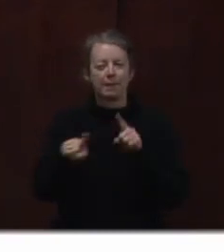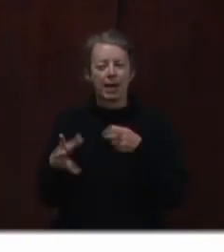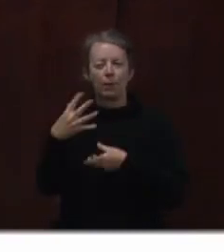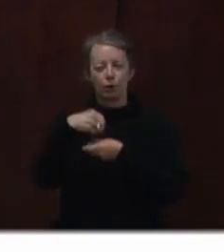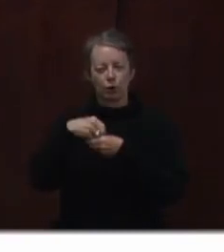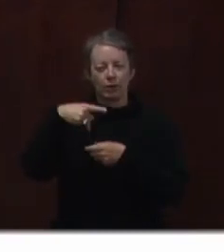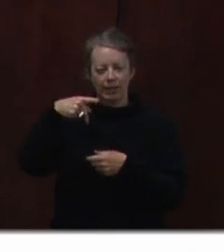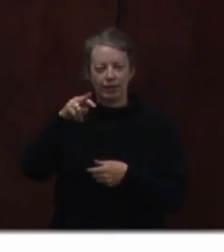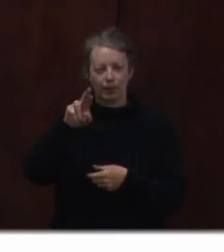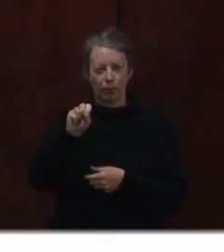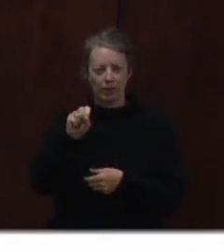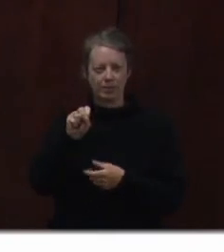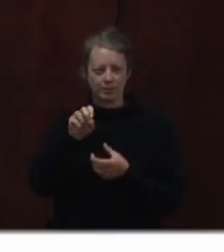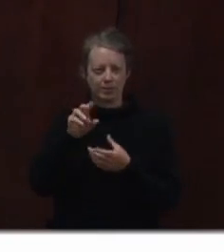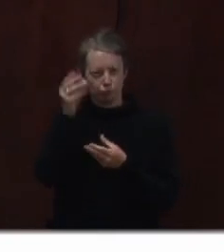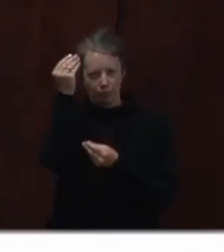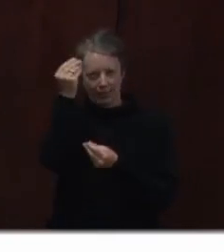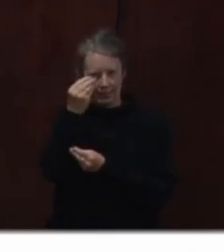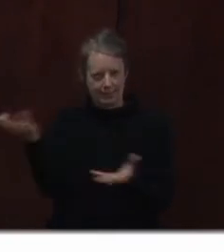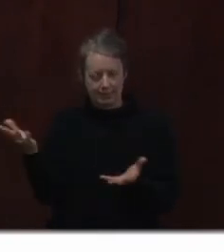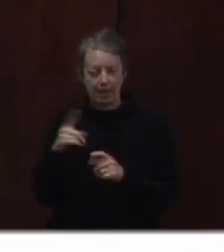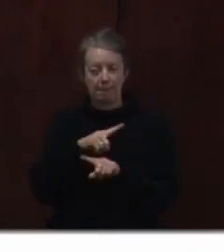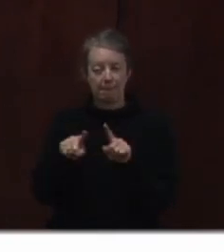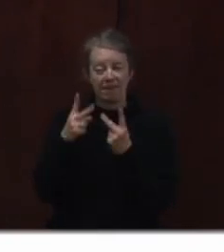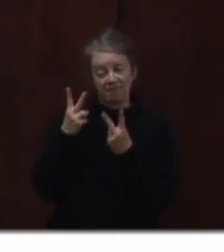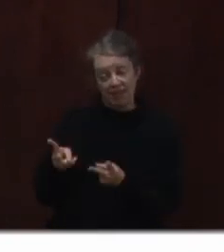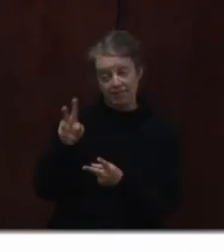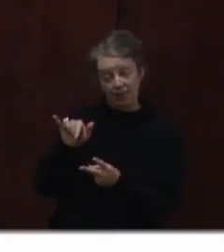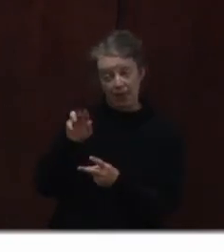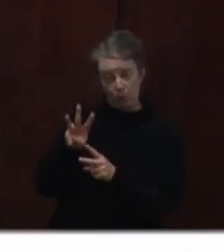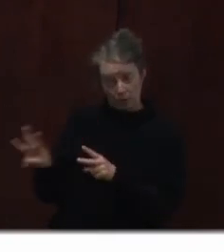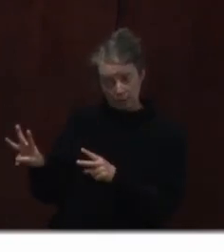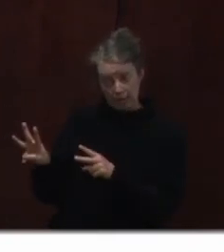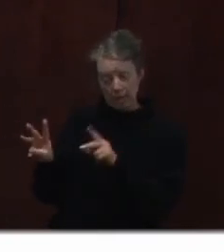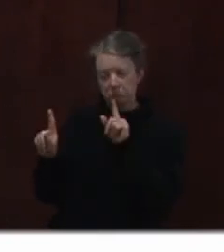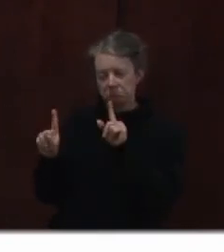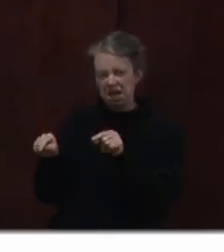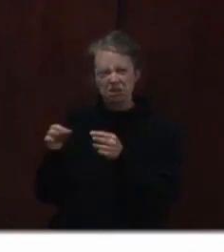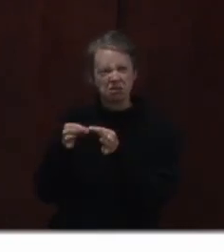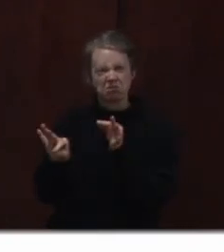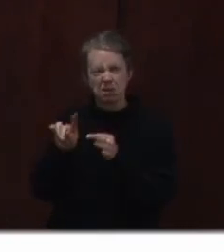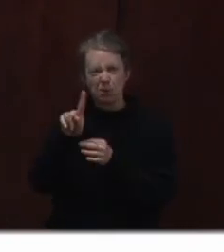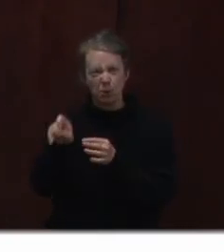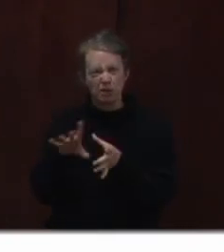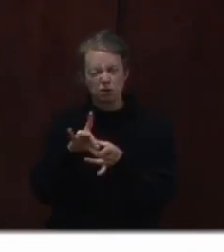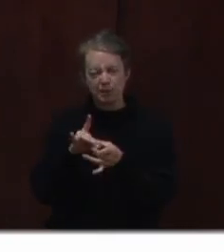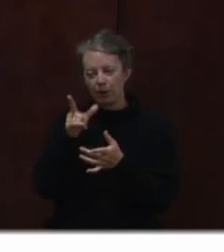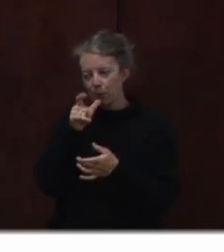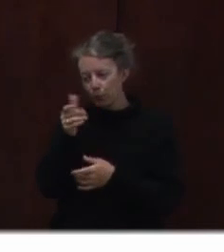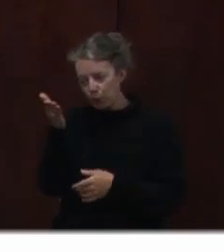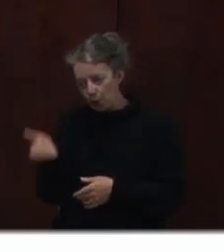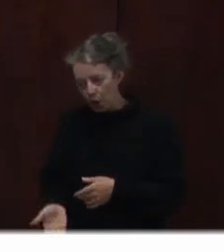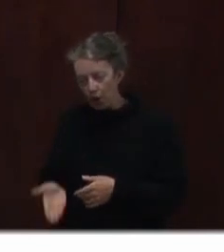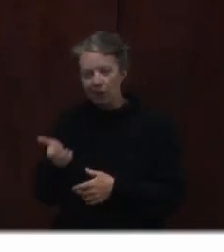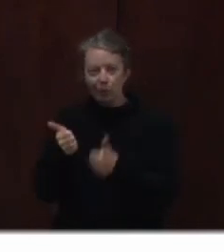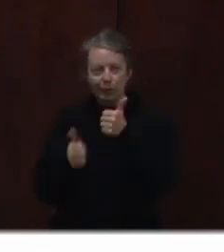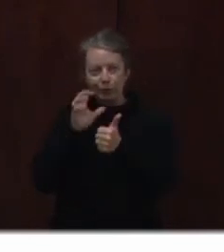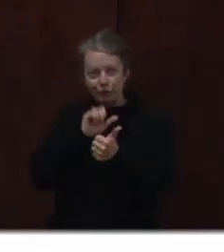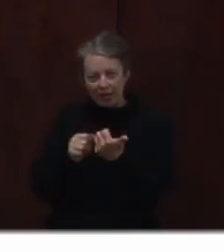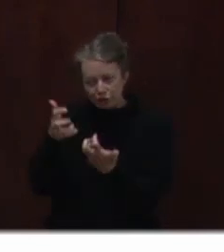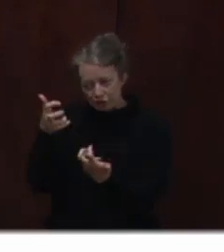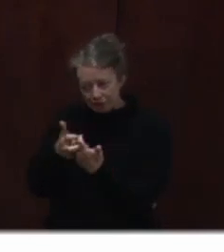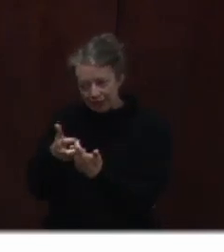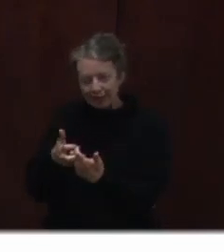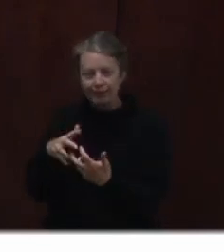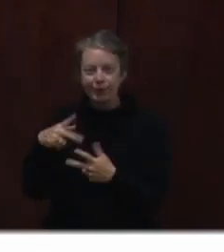too. That you can go to that website, answer some simple questions about what age are you, what